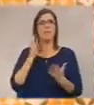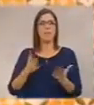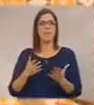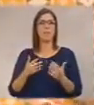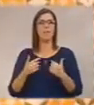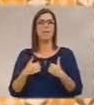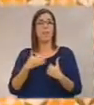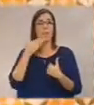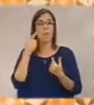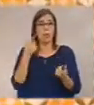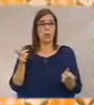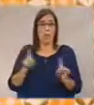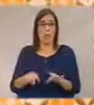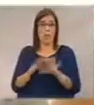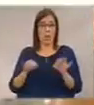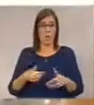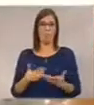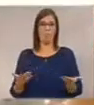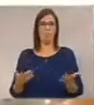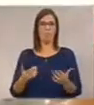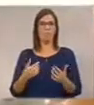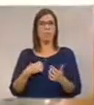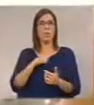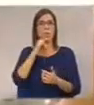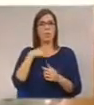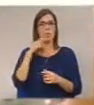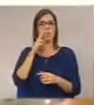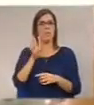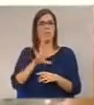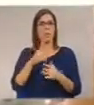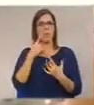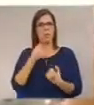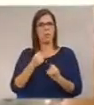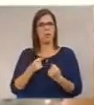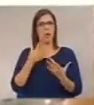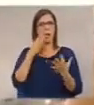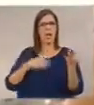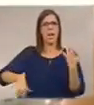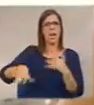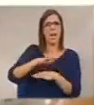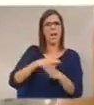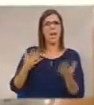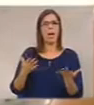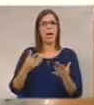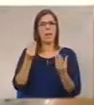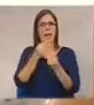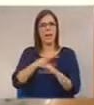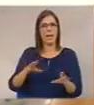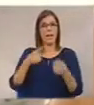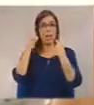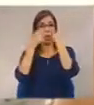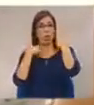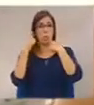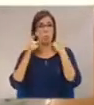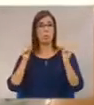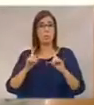e tão cedo não volto a ter uma como esta. I don't need to look so deeply about nature, about children, about facial